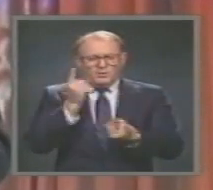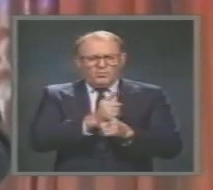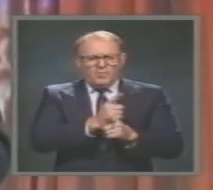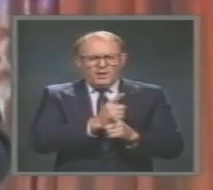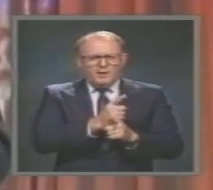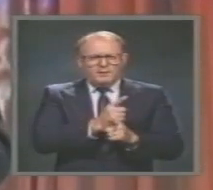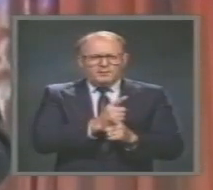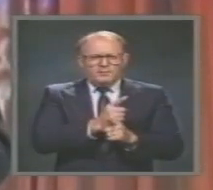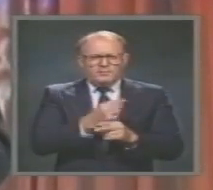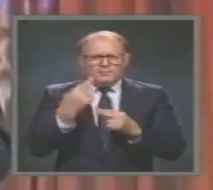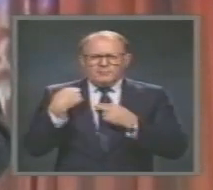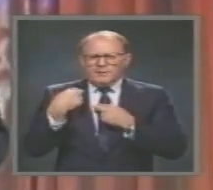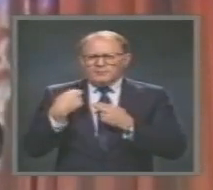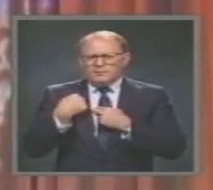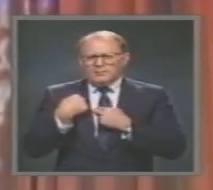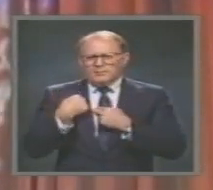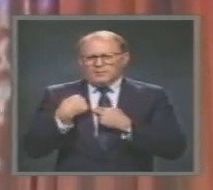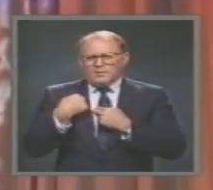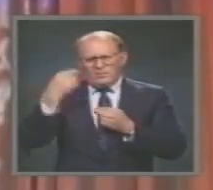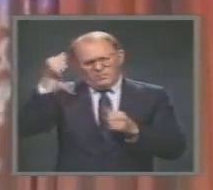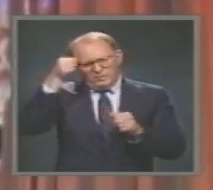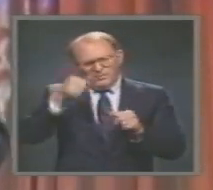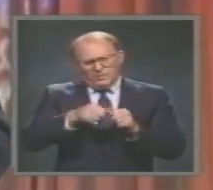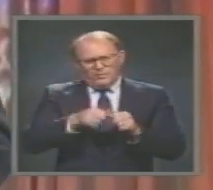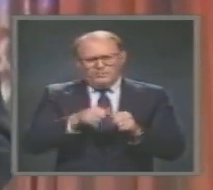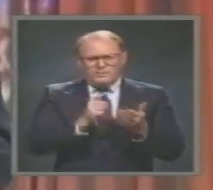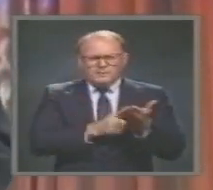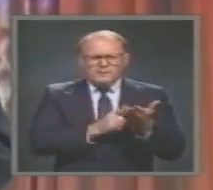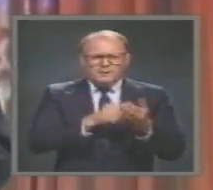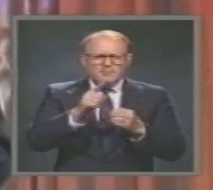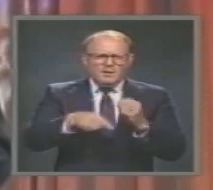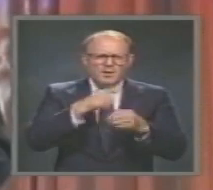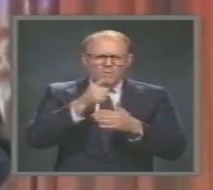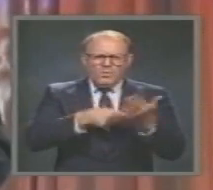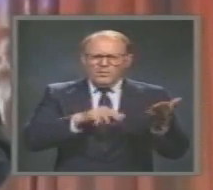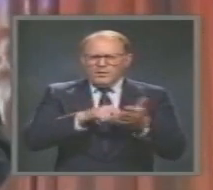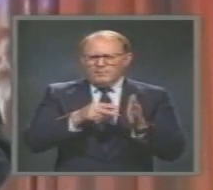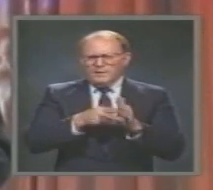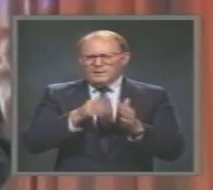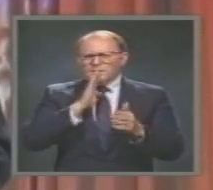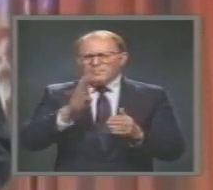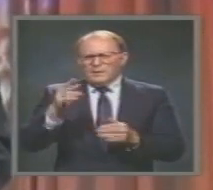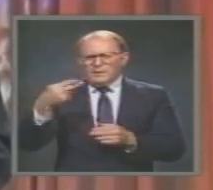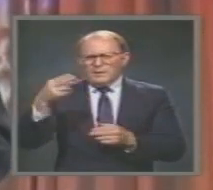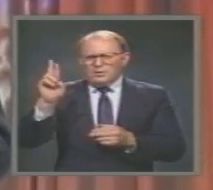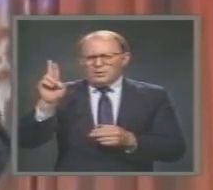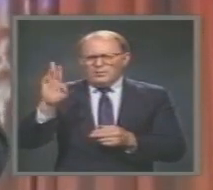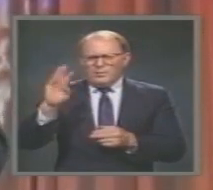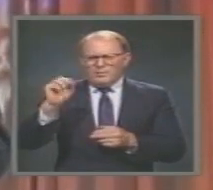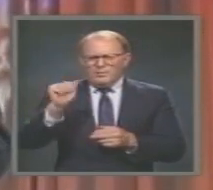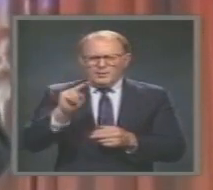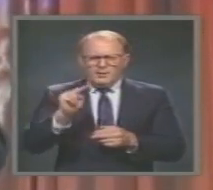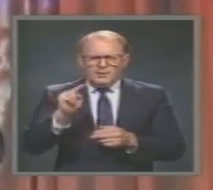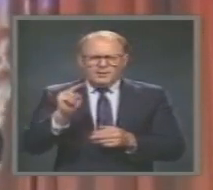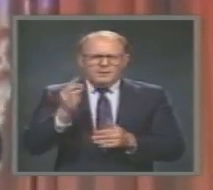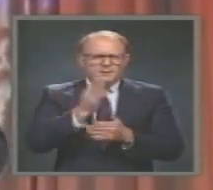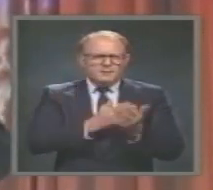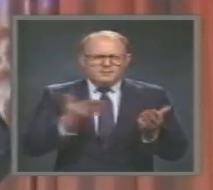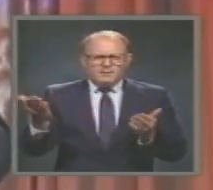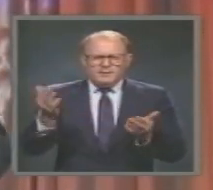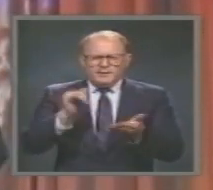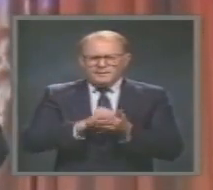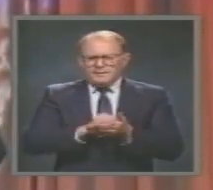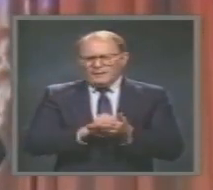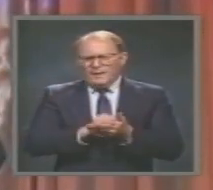and accountability. Remember, we were talking a while ago about what it means to be human. We said some of the things that